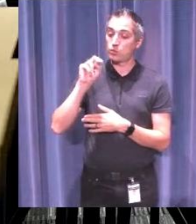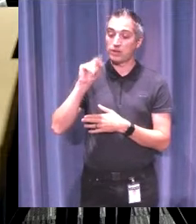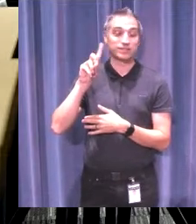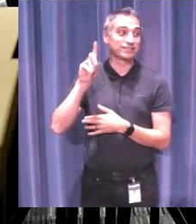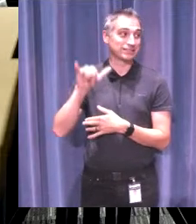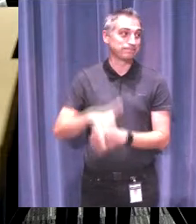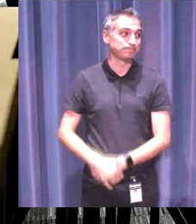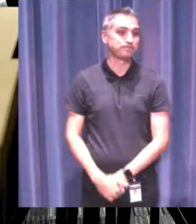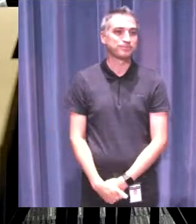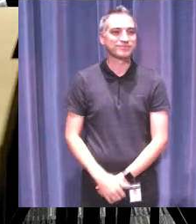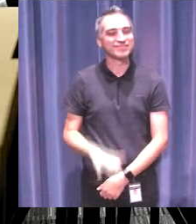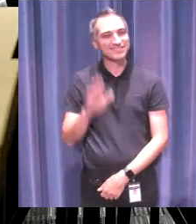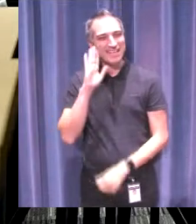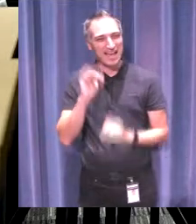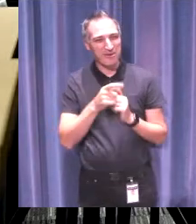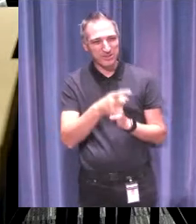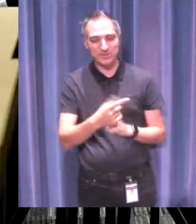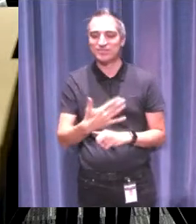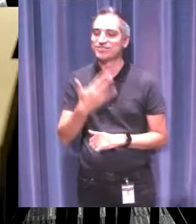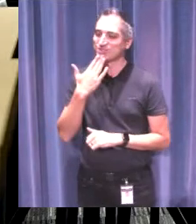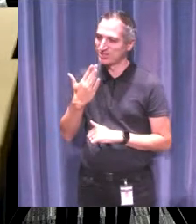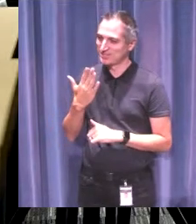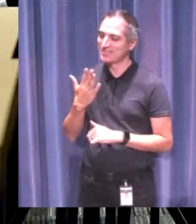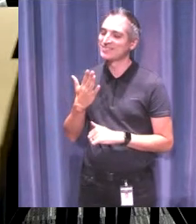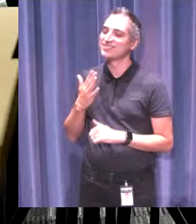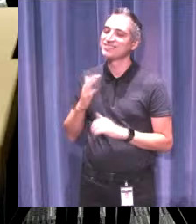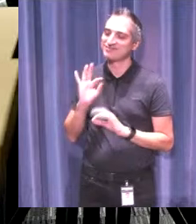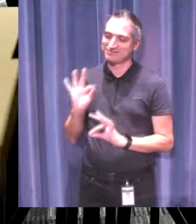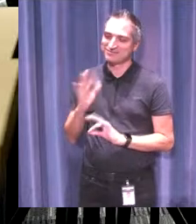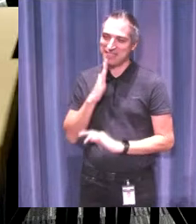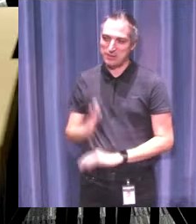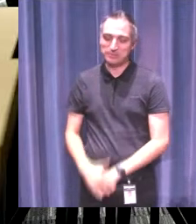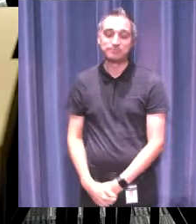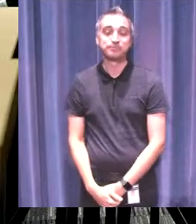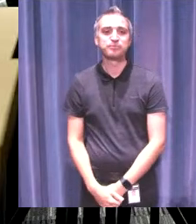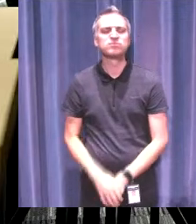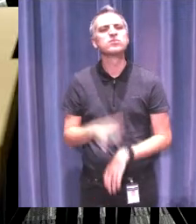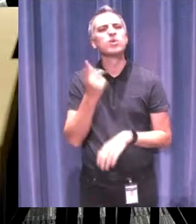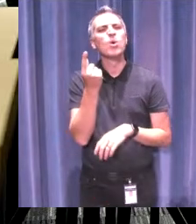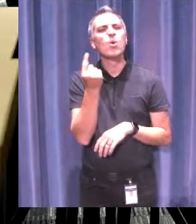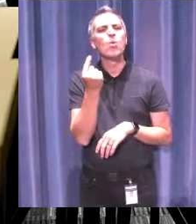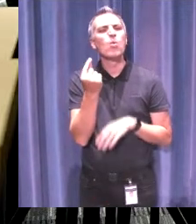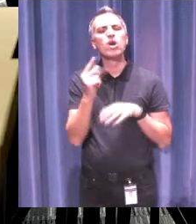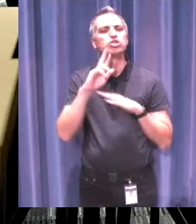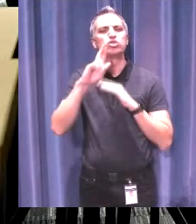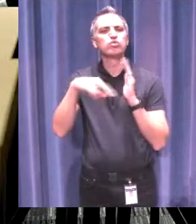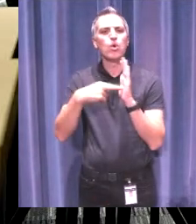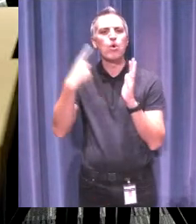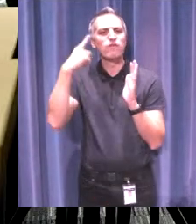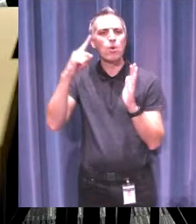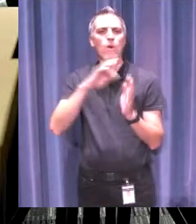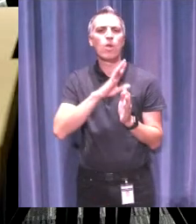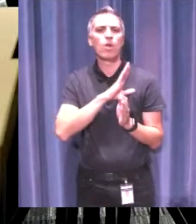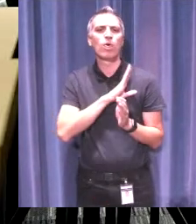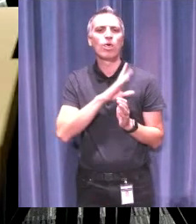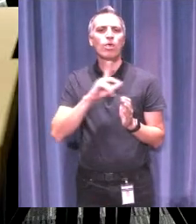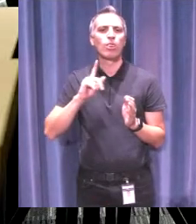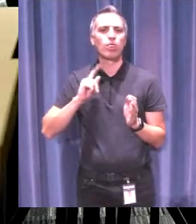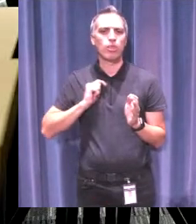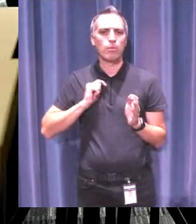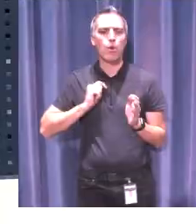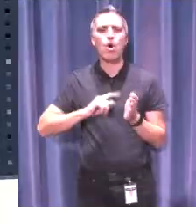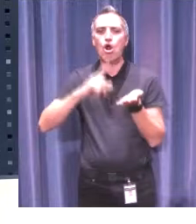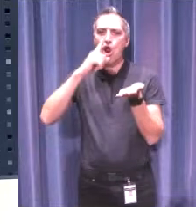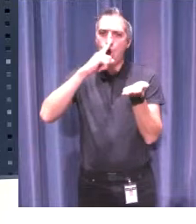Hi, how are you? Hi, good, thank you. What is the role of the Board Audit and Finance Committee?